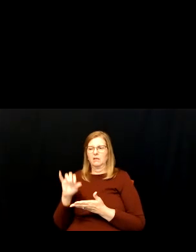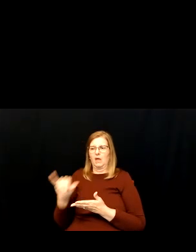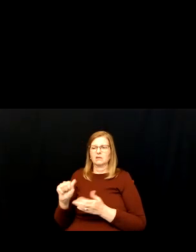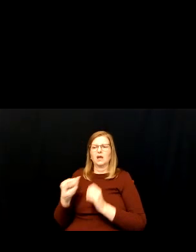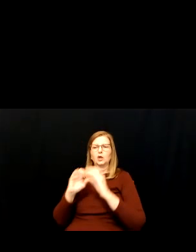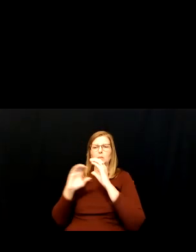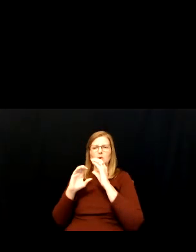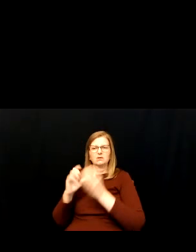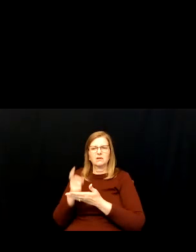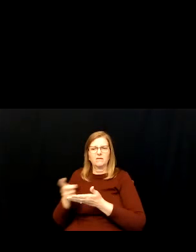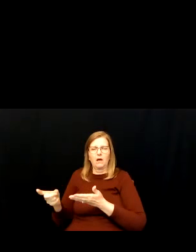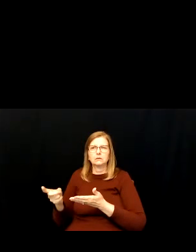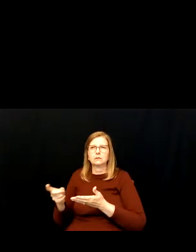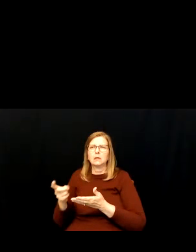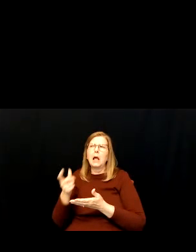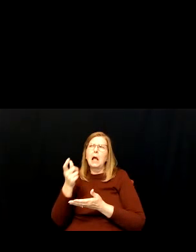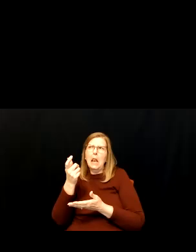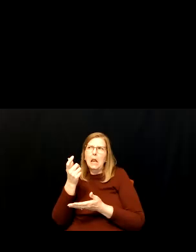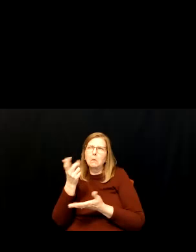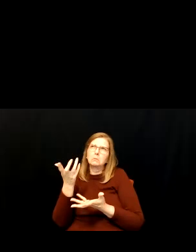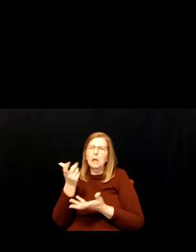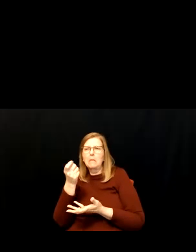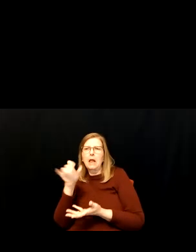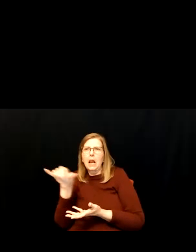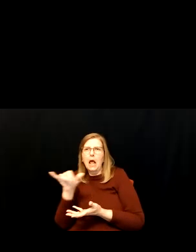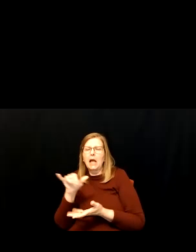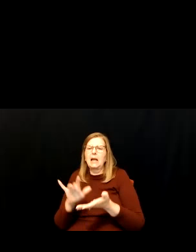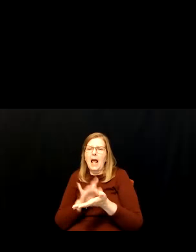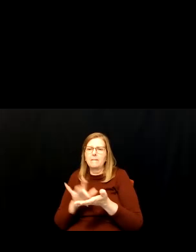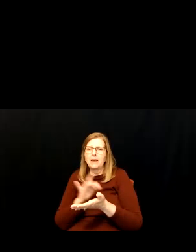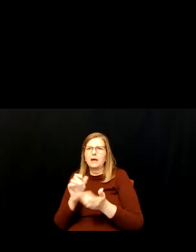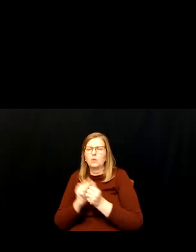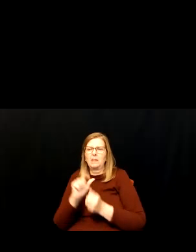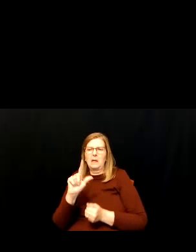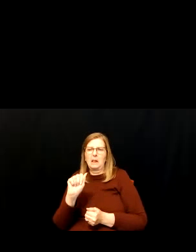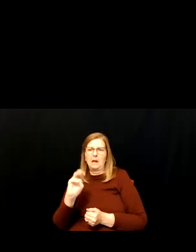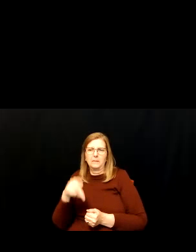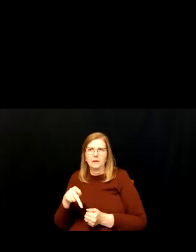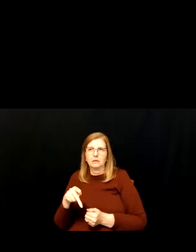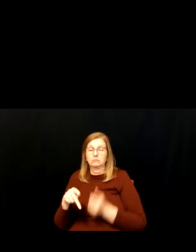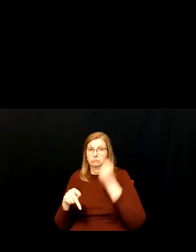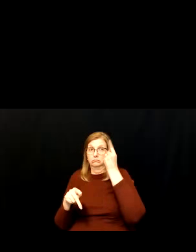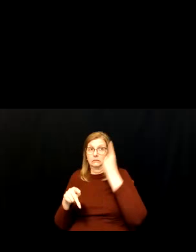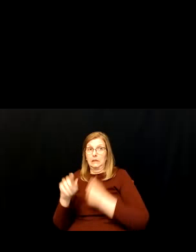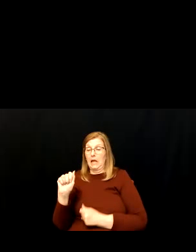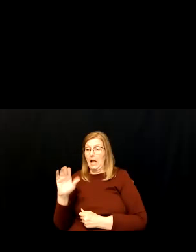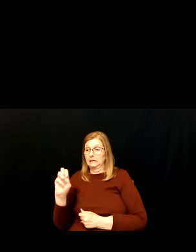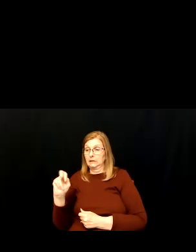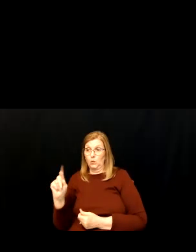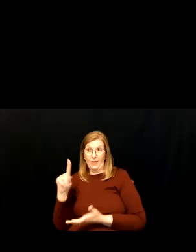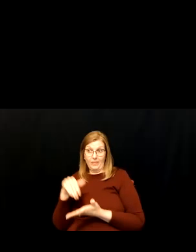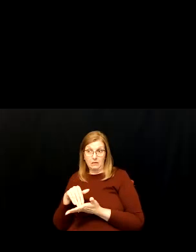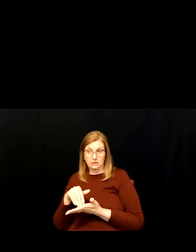communication device much similar, similar to an iPad with like a lamp app. Realize that the Accent 1000 though